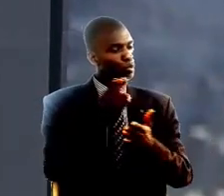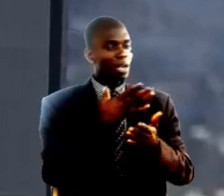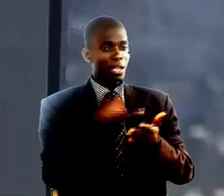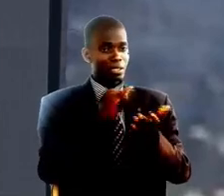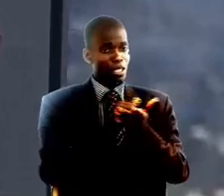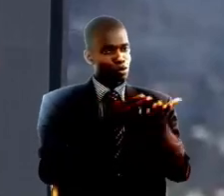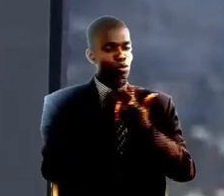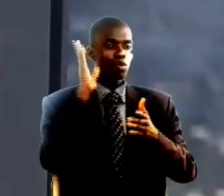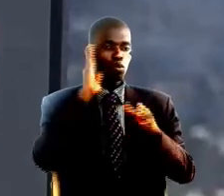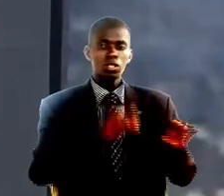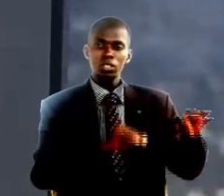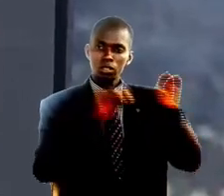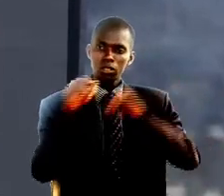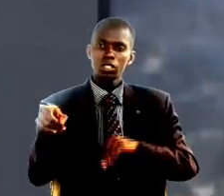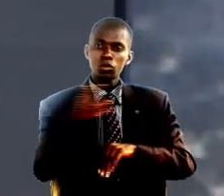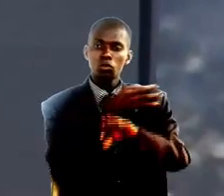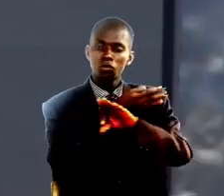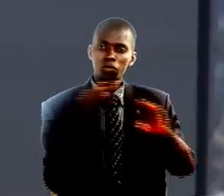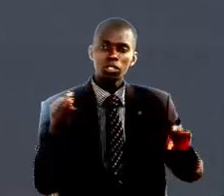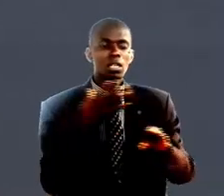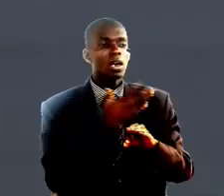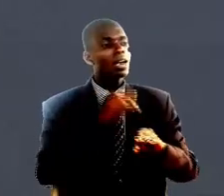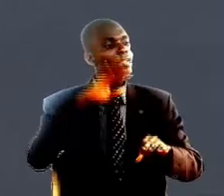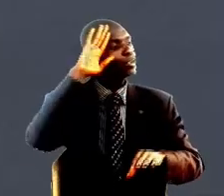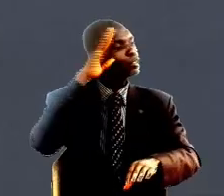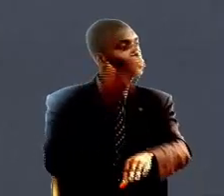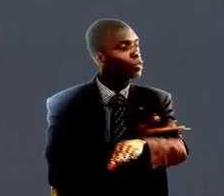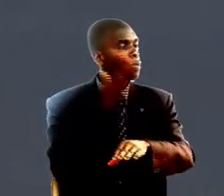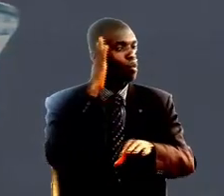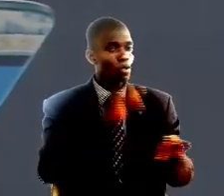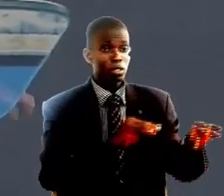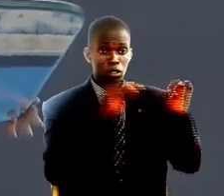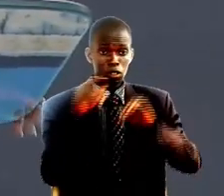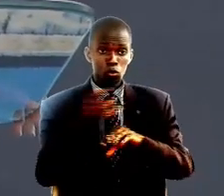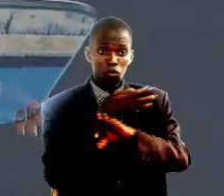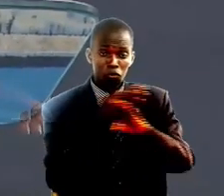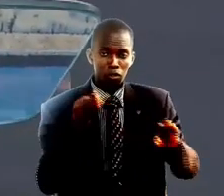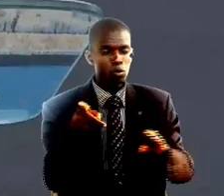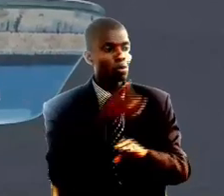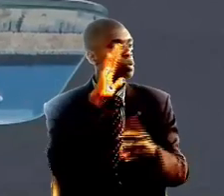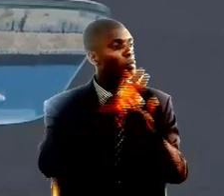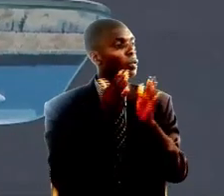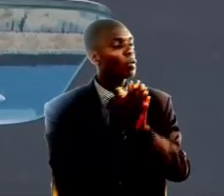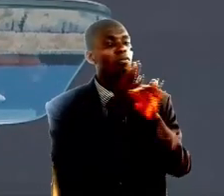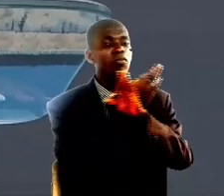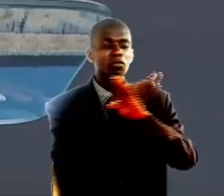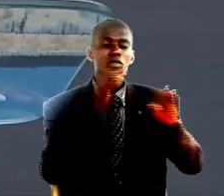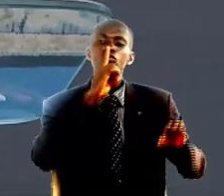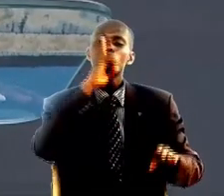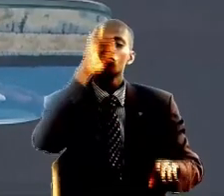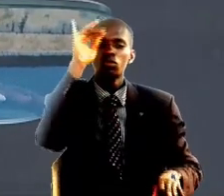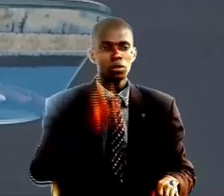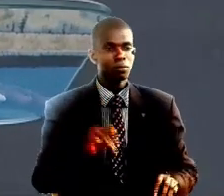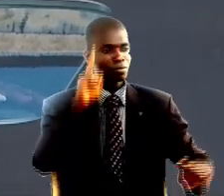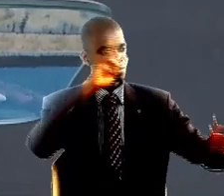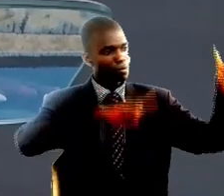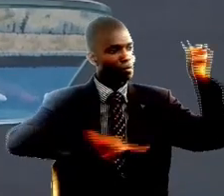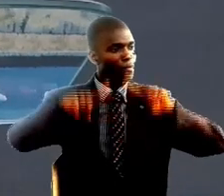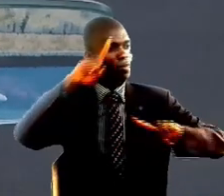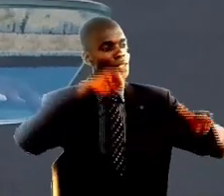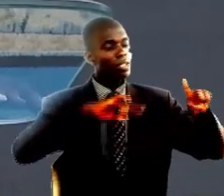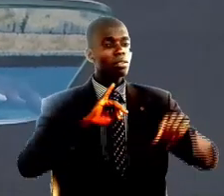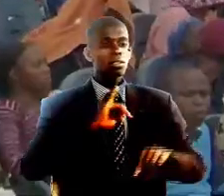free. And if the Son shall set you free, you are free indeed. I am free indeed.